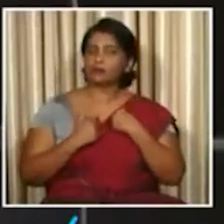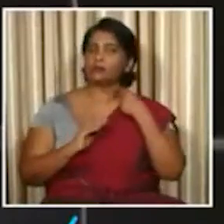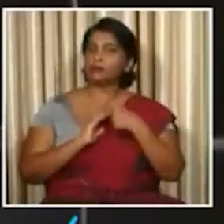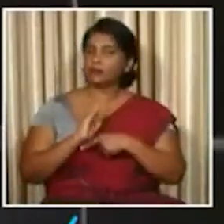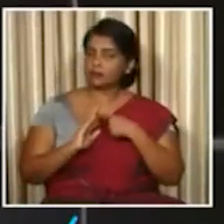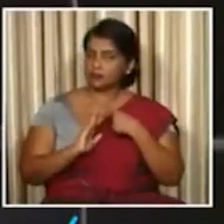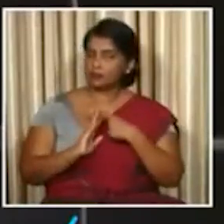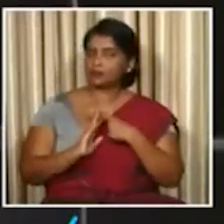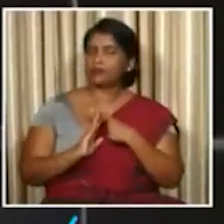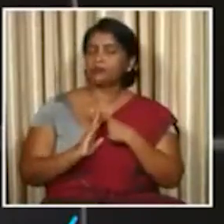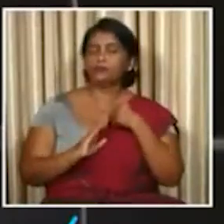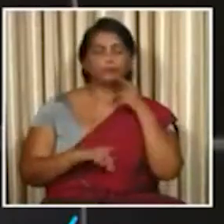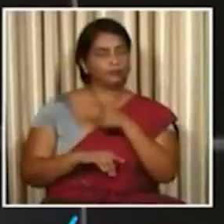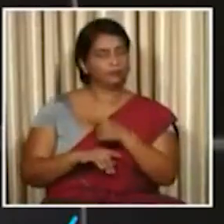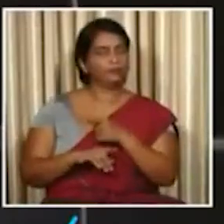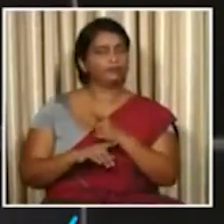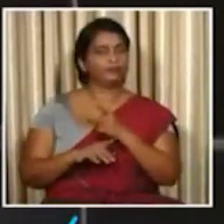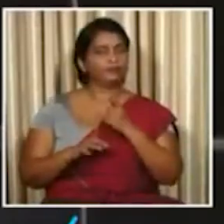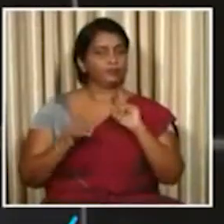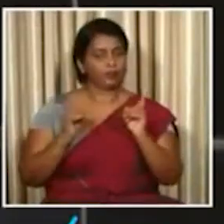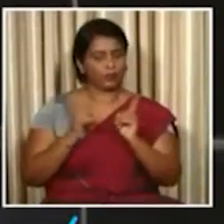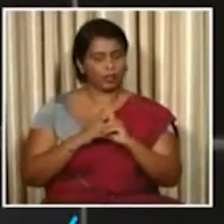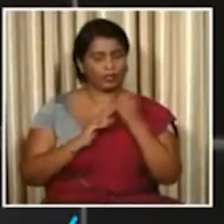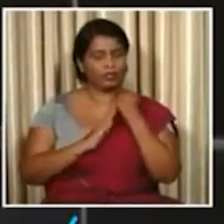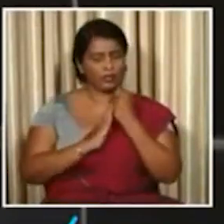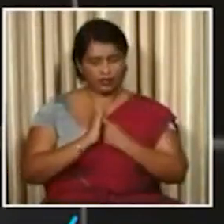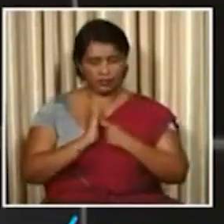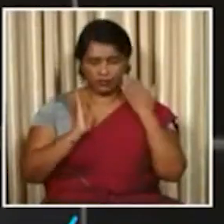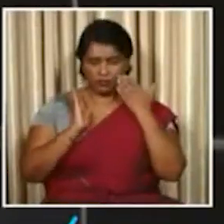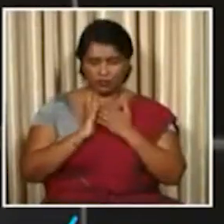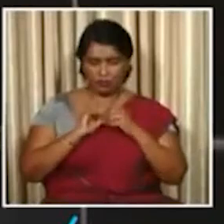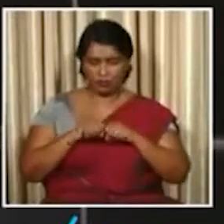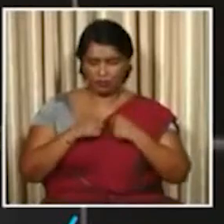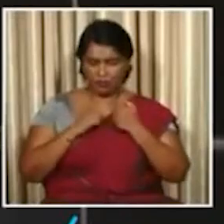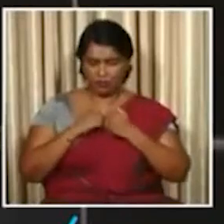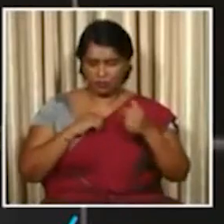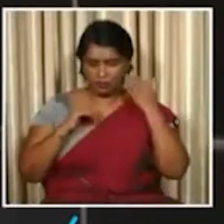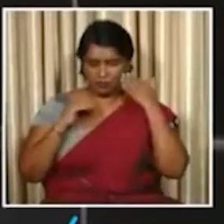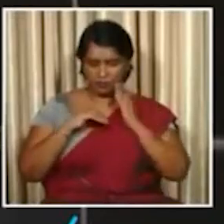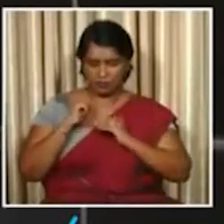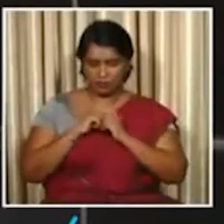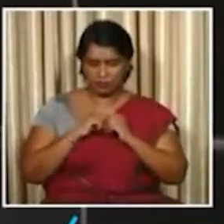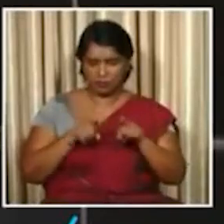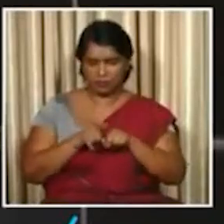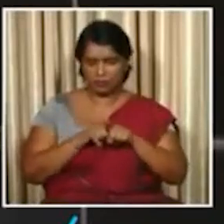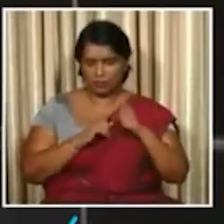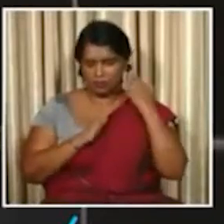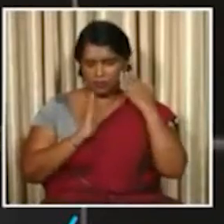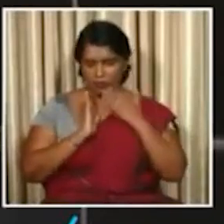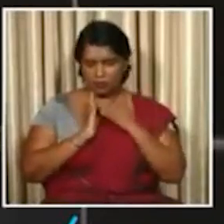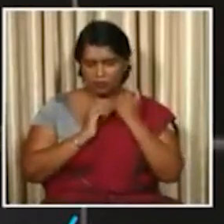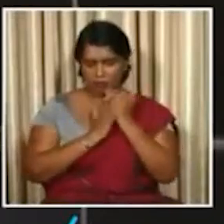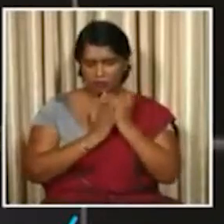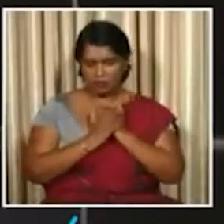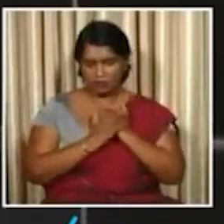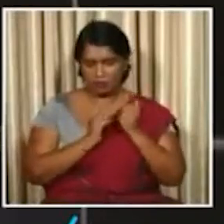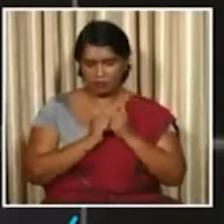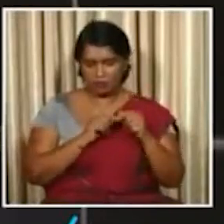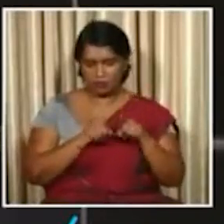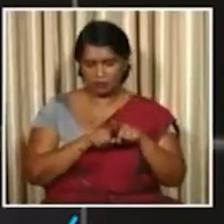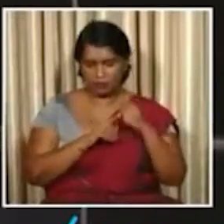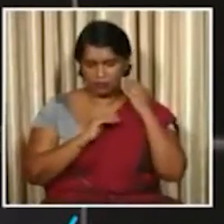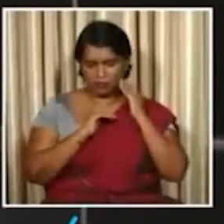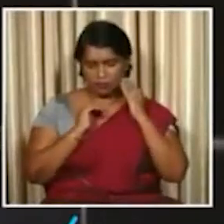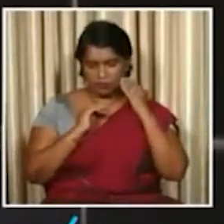international humanitarian and human rights law by the Israelis. We are a nation that has given moral leadership to the cause of